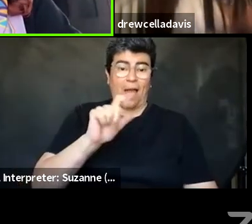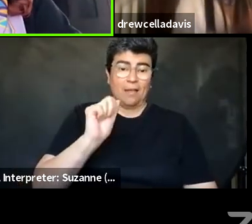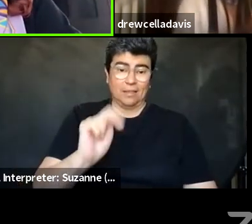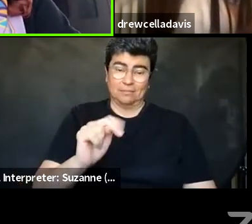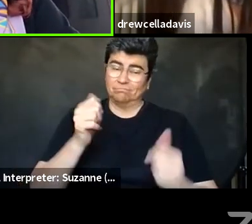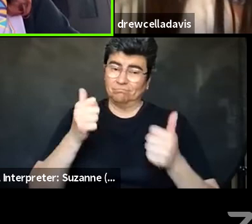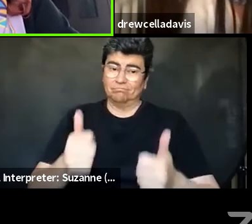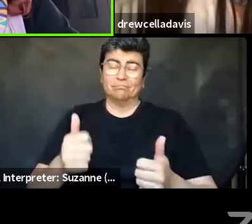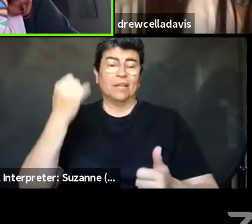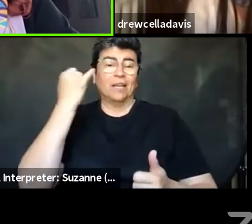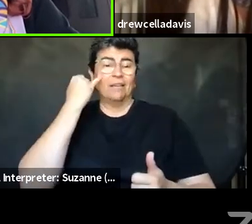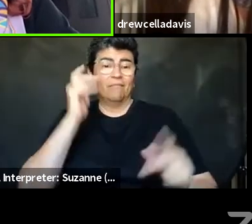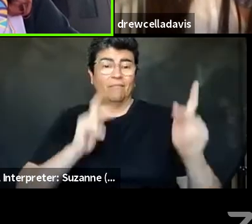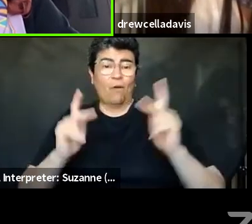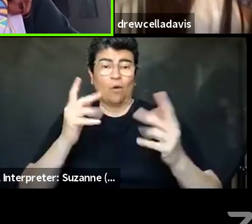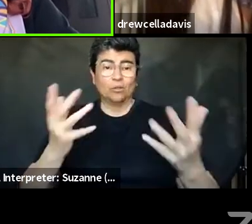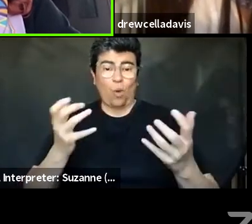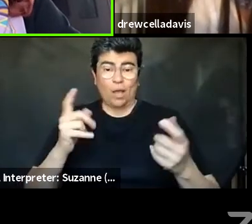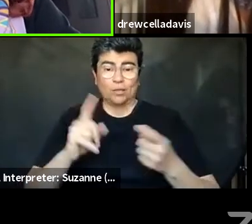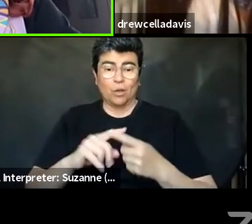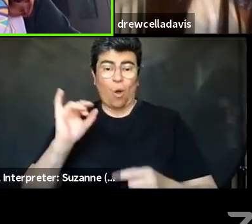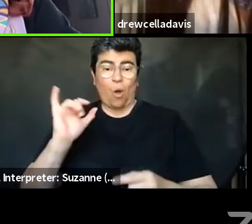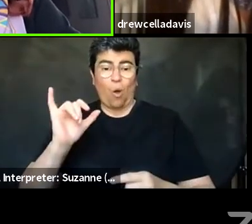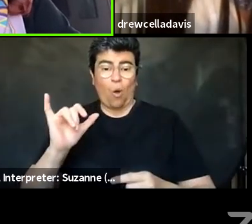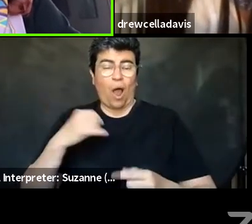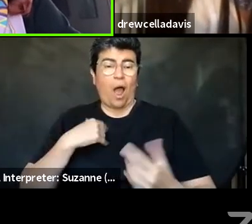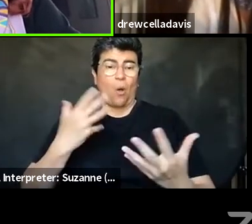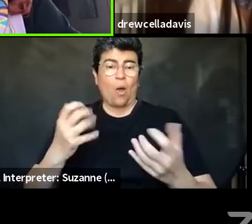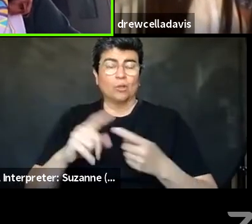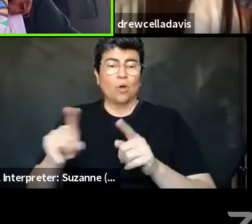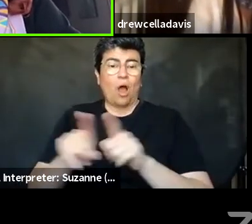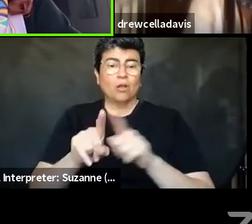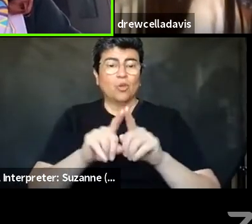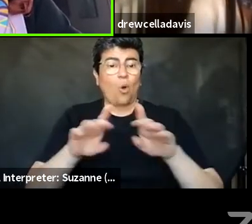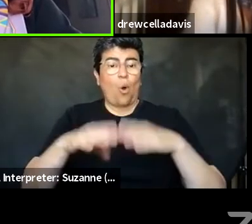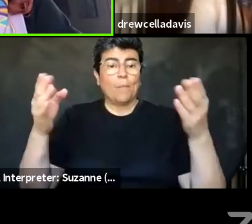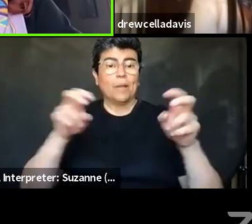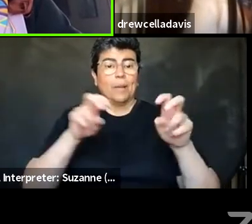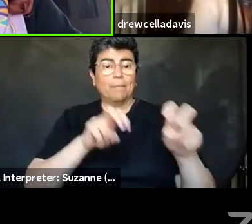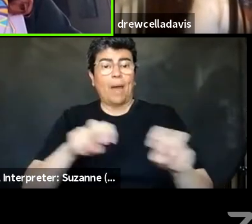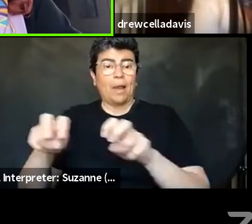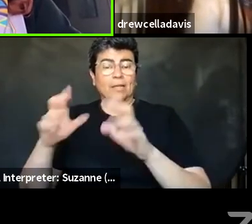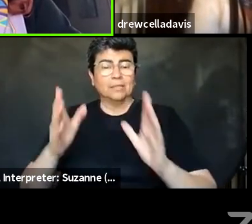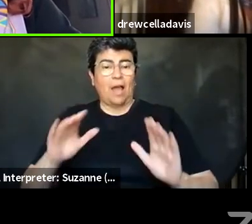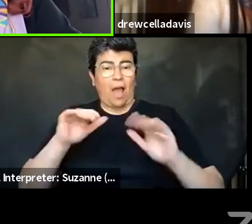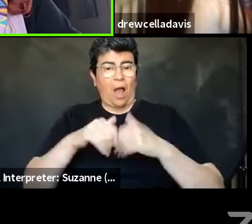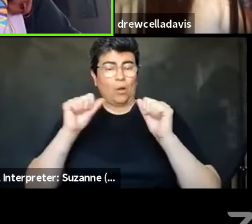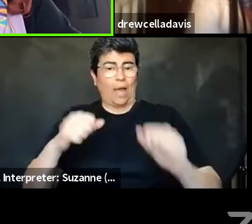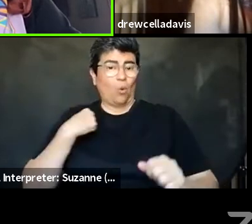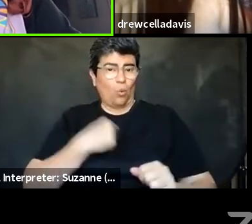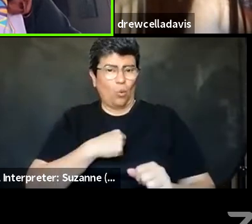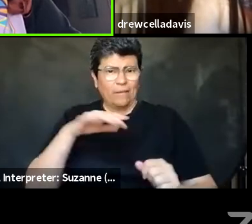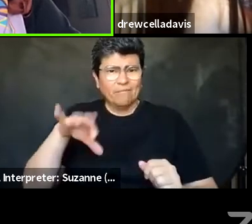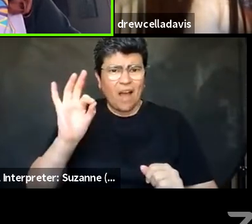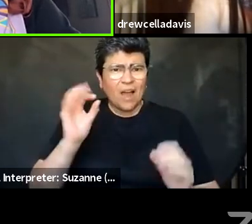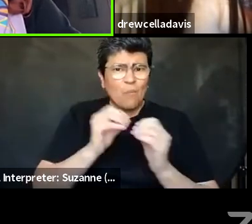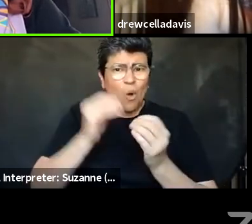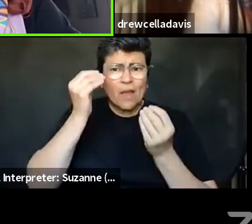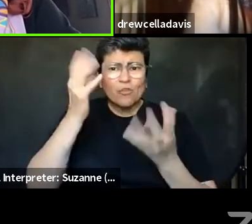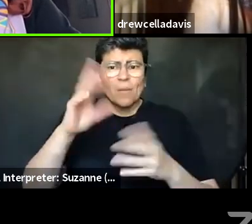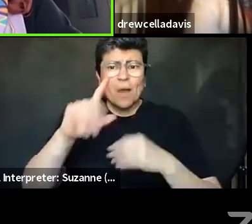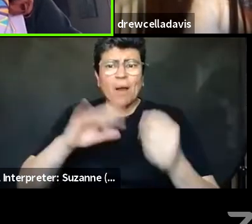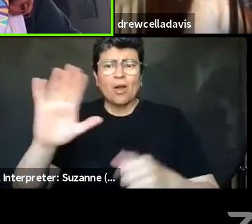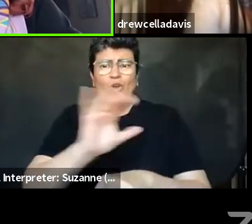if folks wanna, I would also open our panelists. How can we find out more information about your